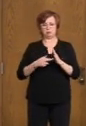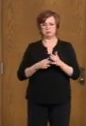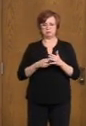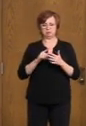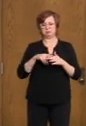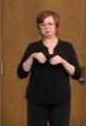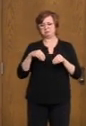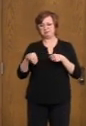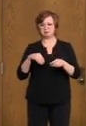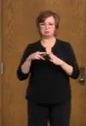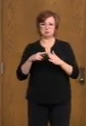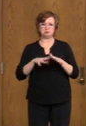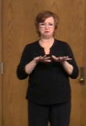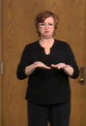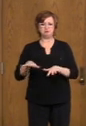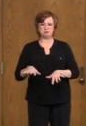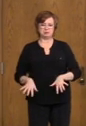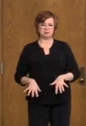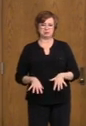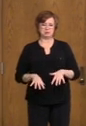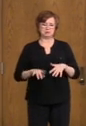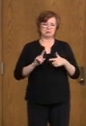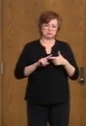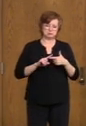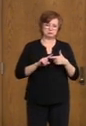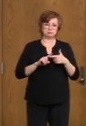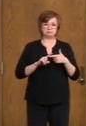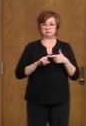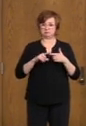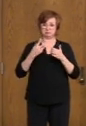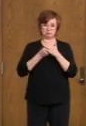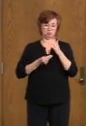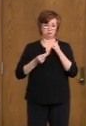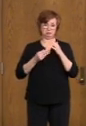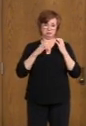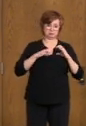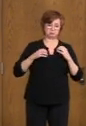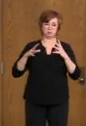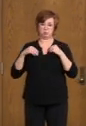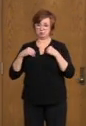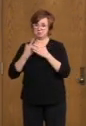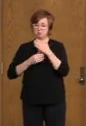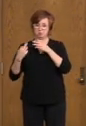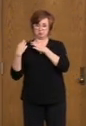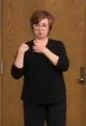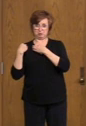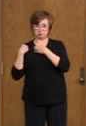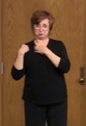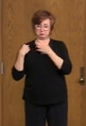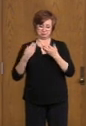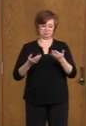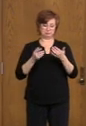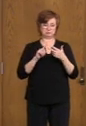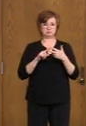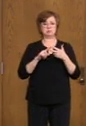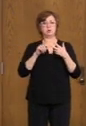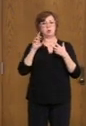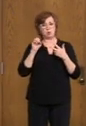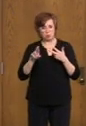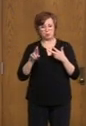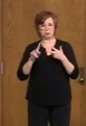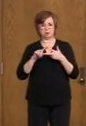then again, I think the responsibility is on both patrons and business owners. In some cases, unfortunately, the